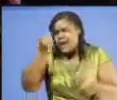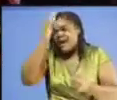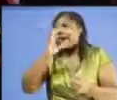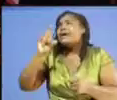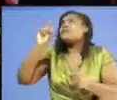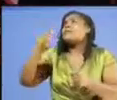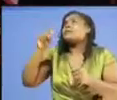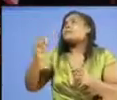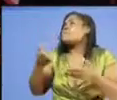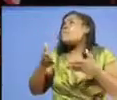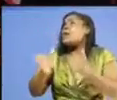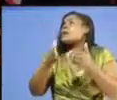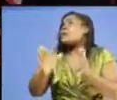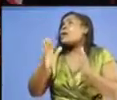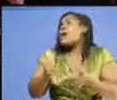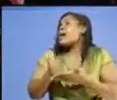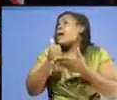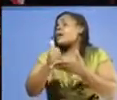got to make a way."